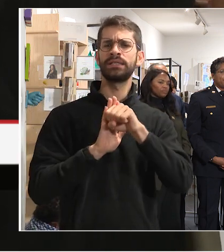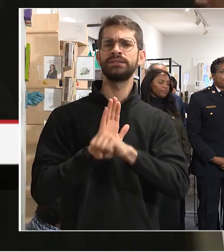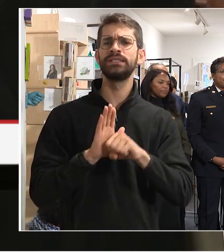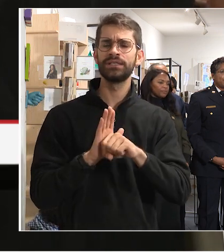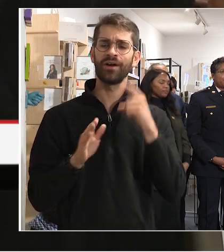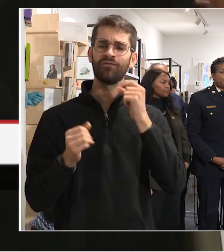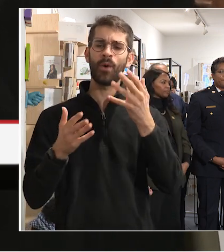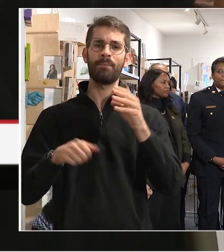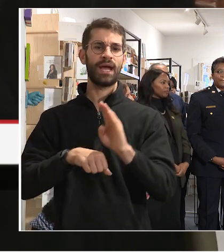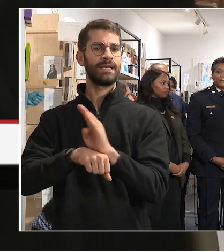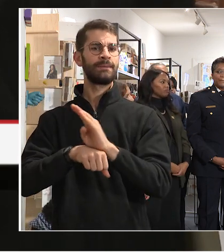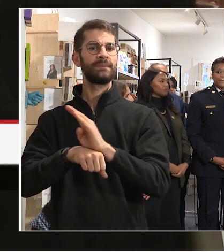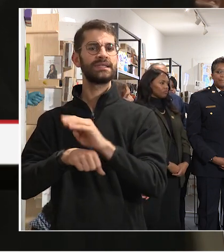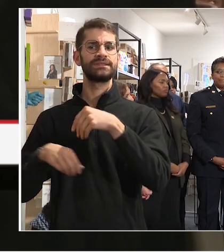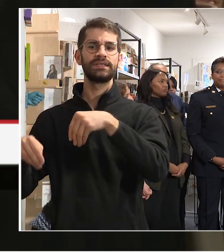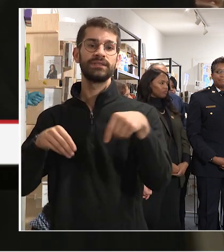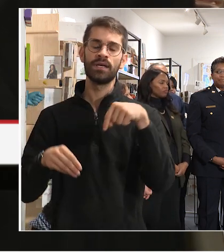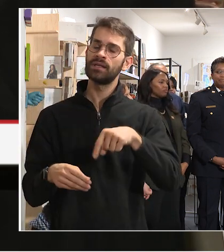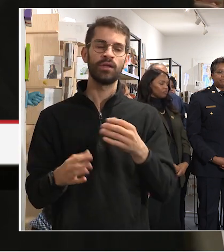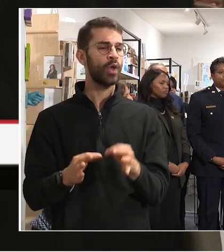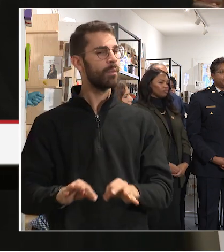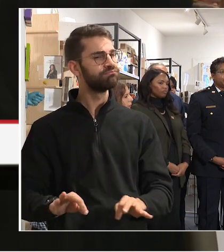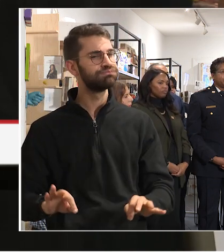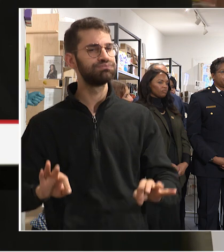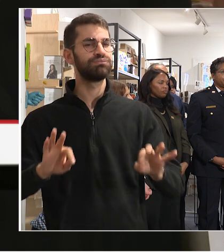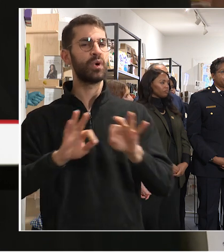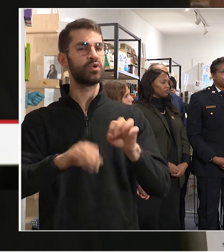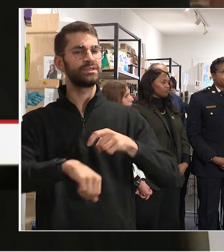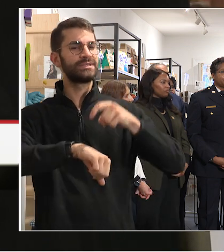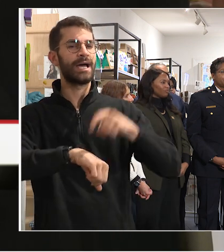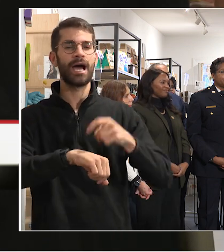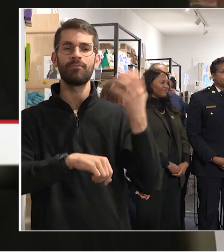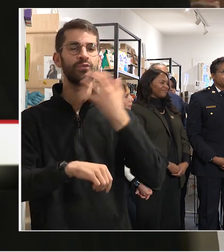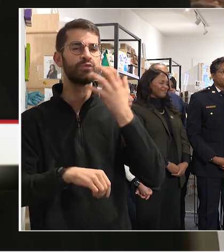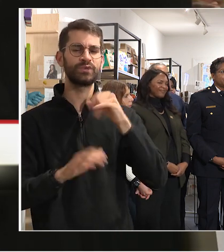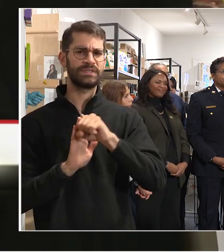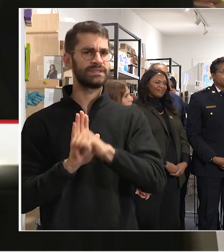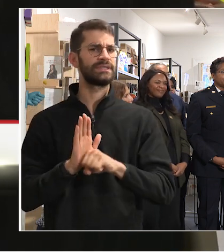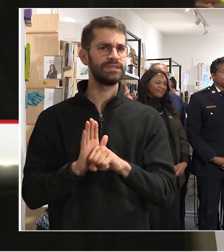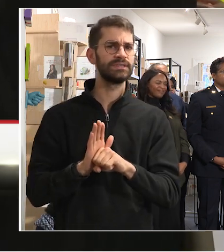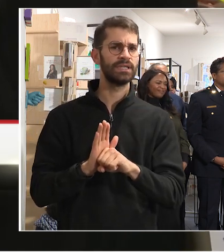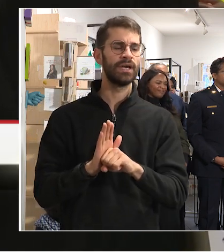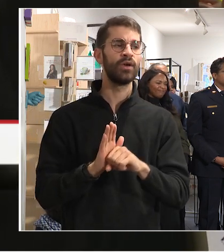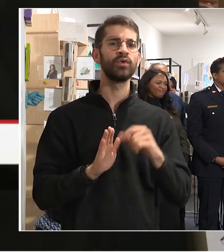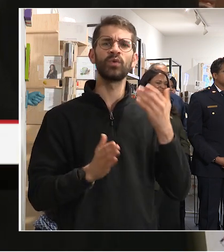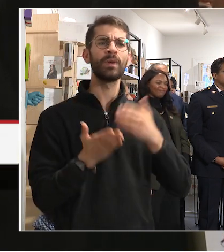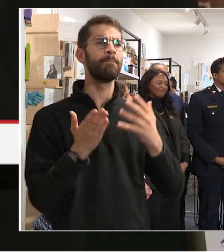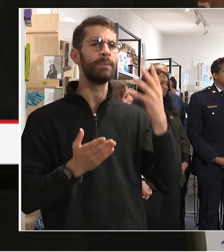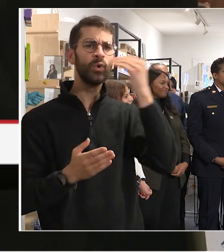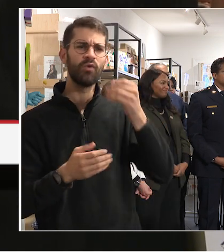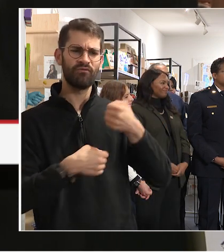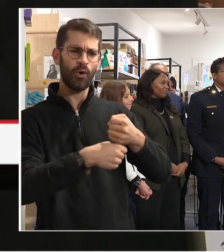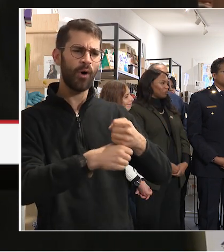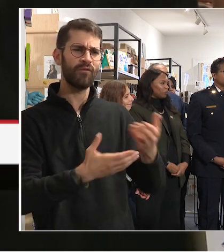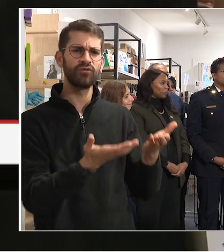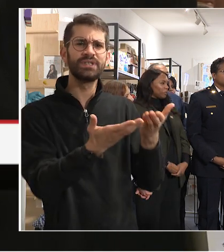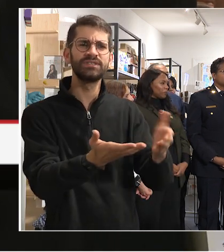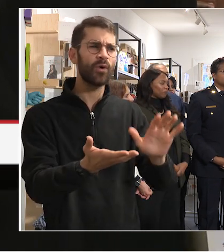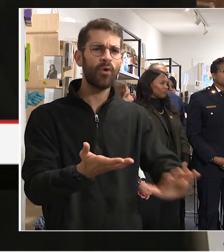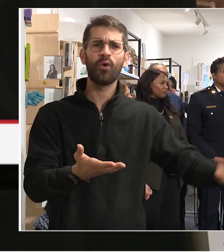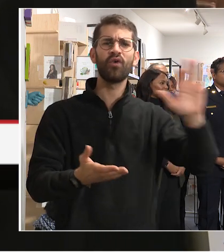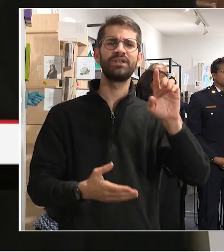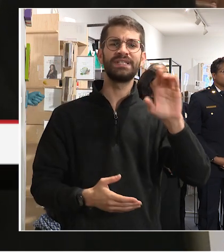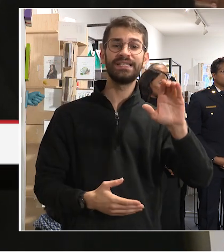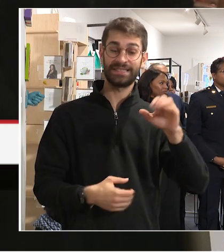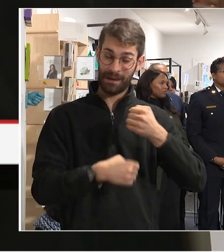our retailers is the make or break season. And there's some beautiful offerings all over DC. They're items made